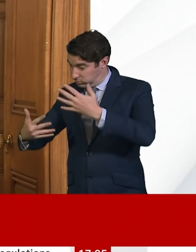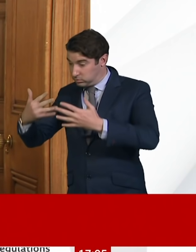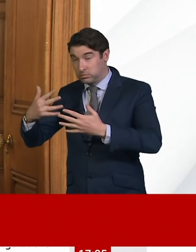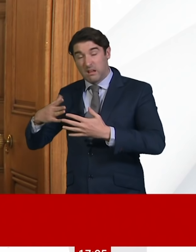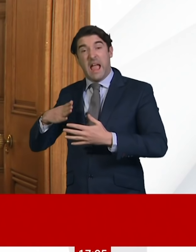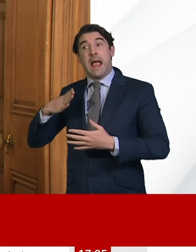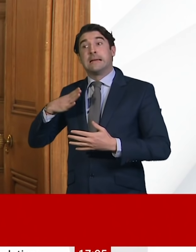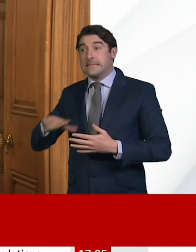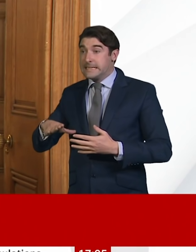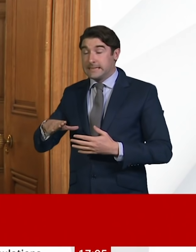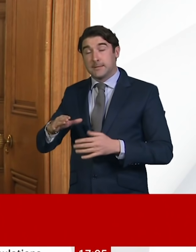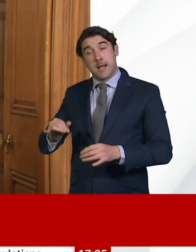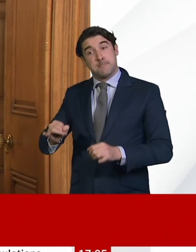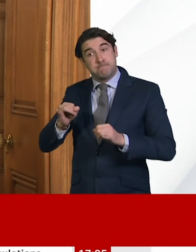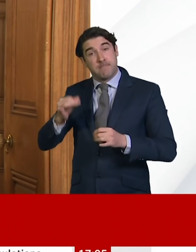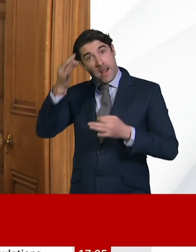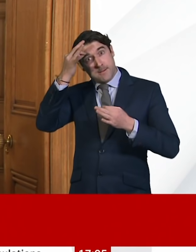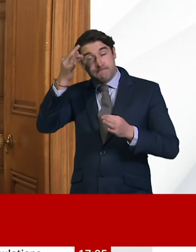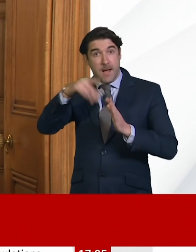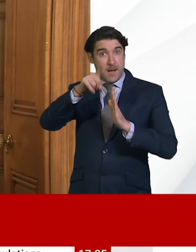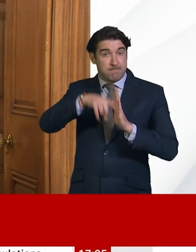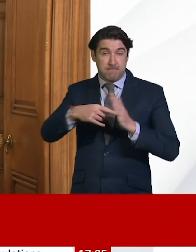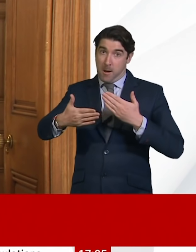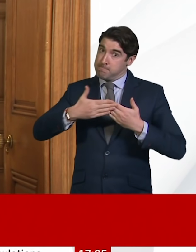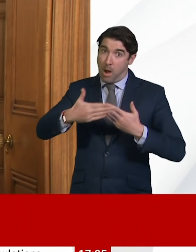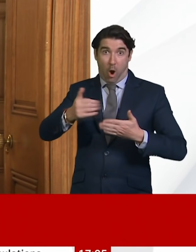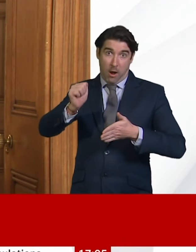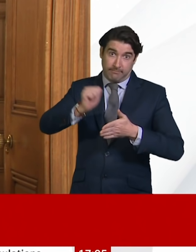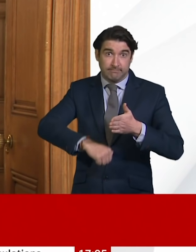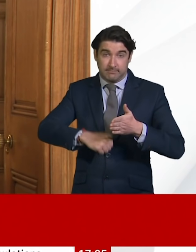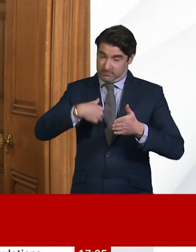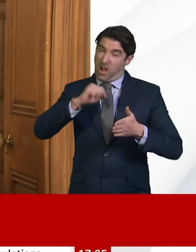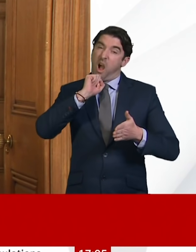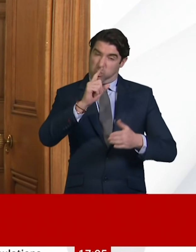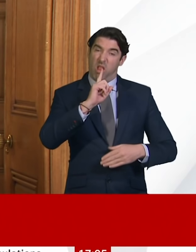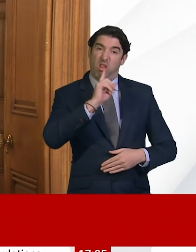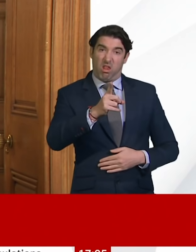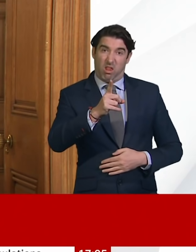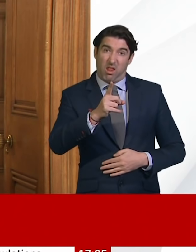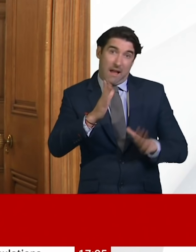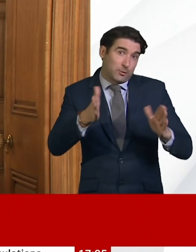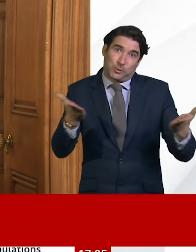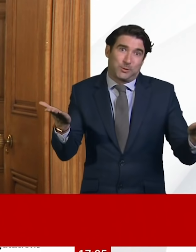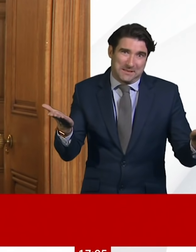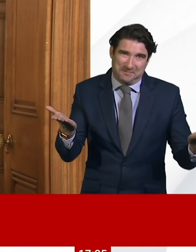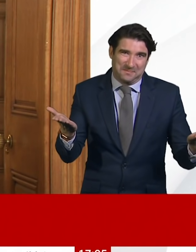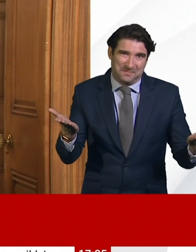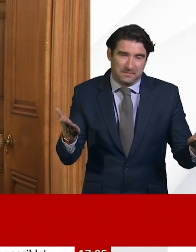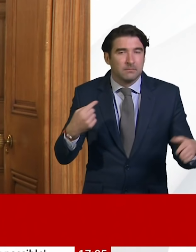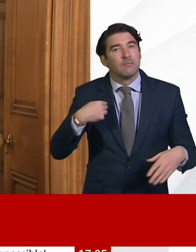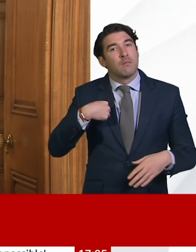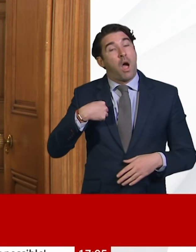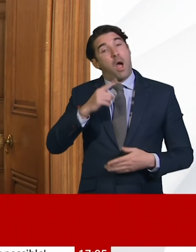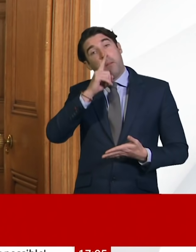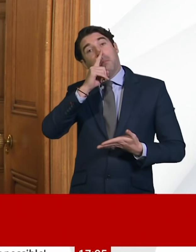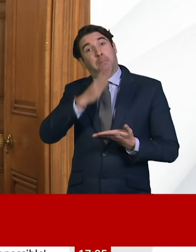would, I'm afraid, be more costly than the ones we put into effect now. But if we put in the work together now,